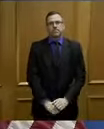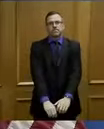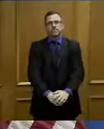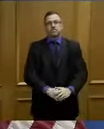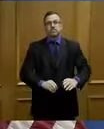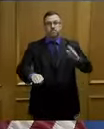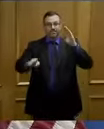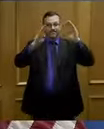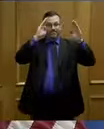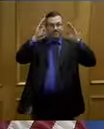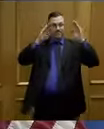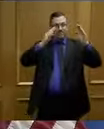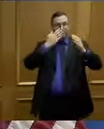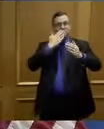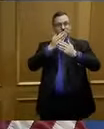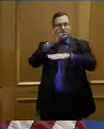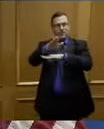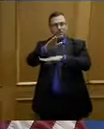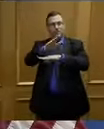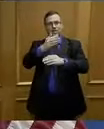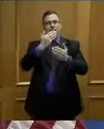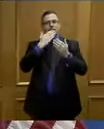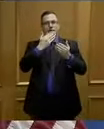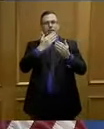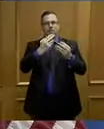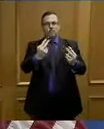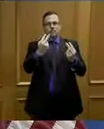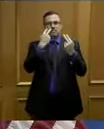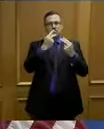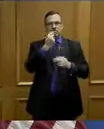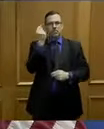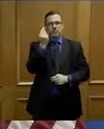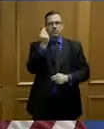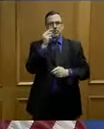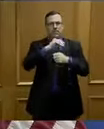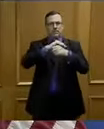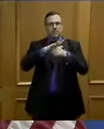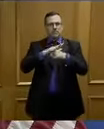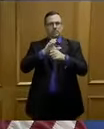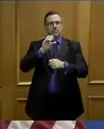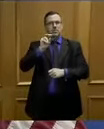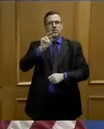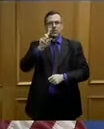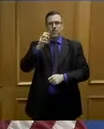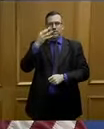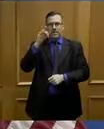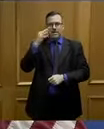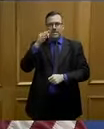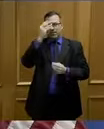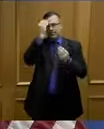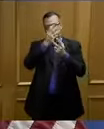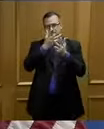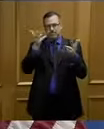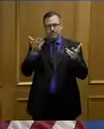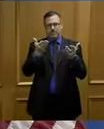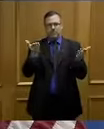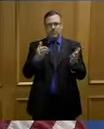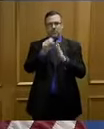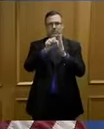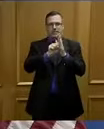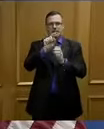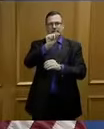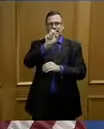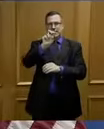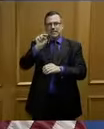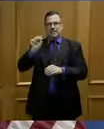Good afternoon. Thank you for joining us for Tuesday's COVID-19 briefing here in the state of Tennessee. Our hope today